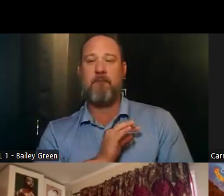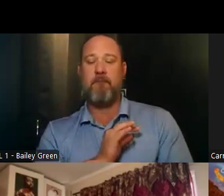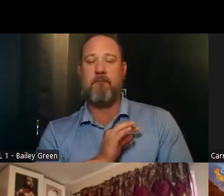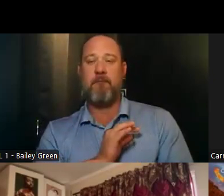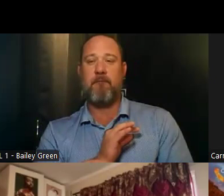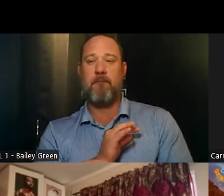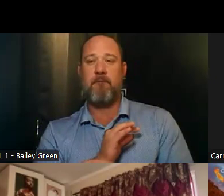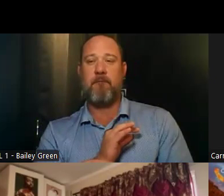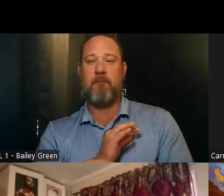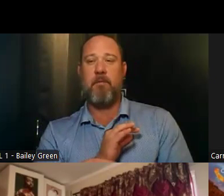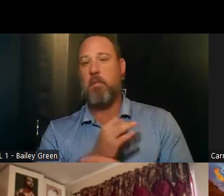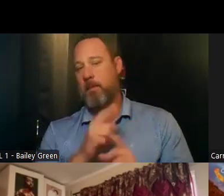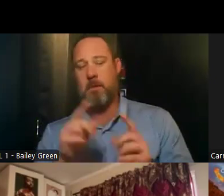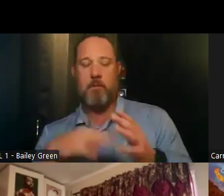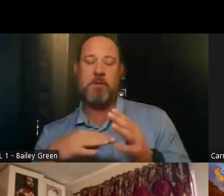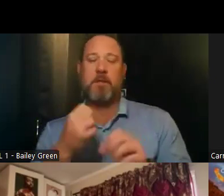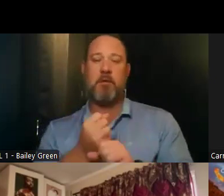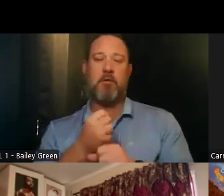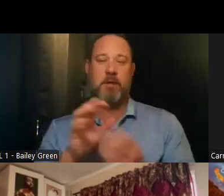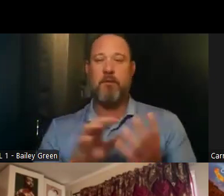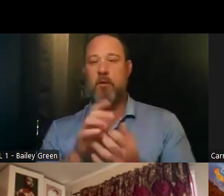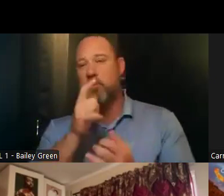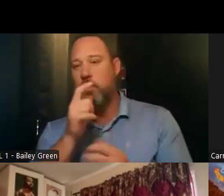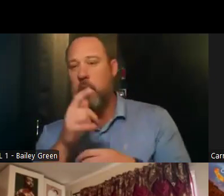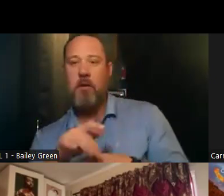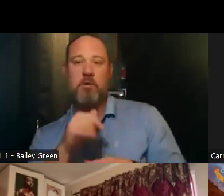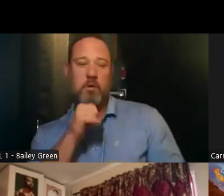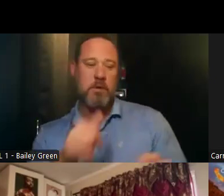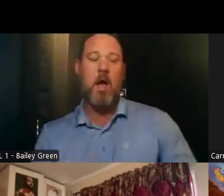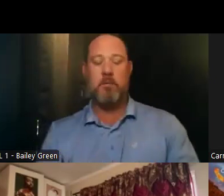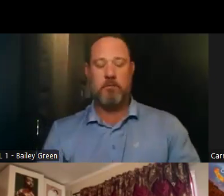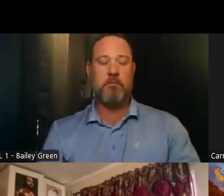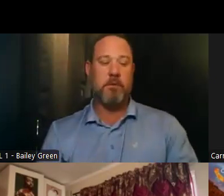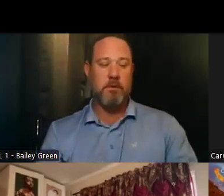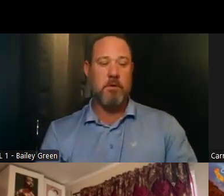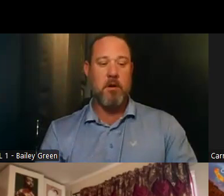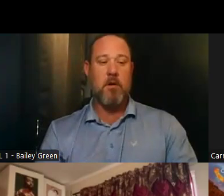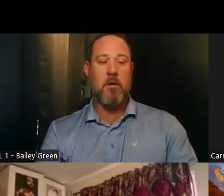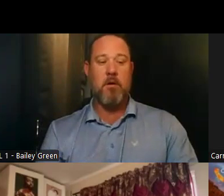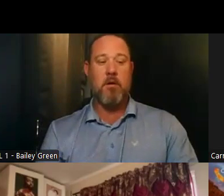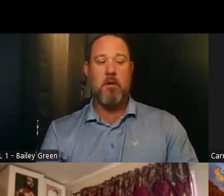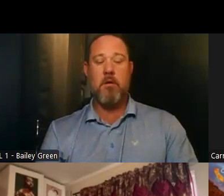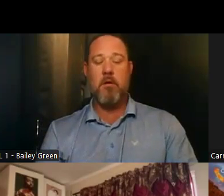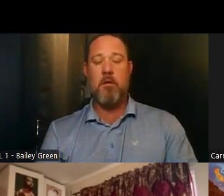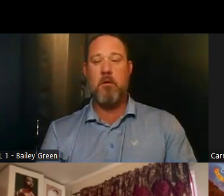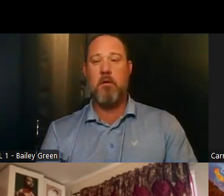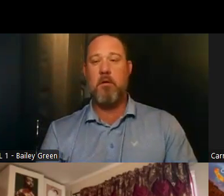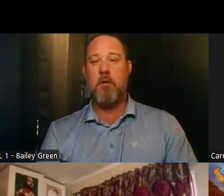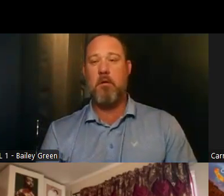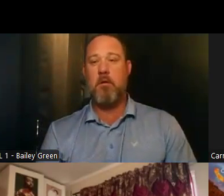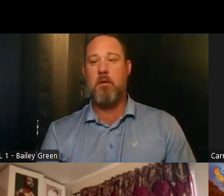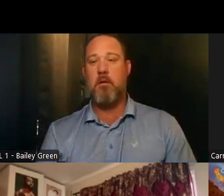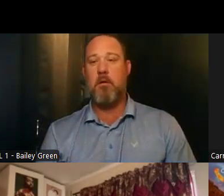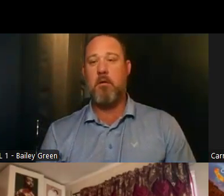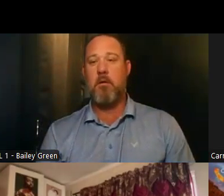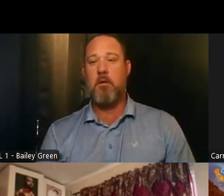But it's basically then creates confusion about who's eligible, who's not, what's the impact on Medicare as well as